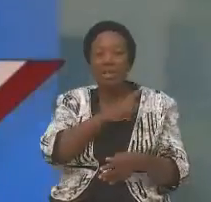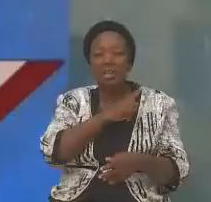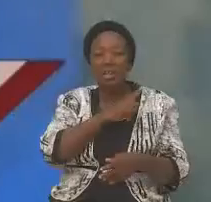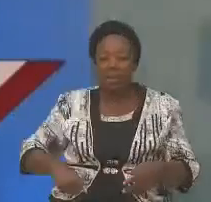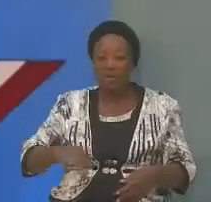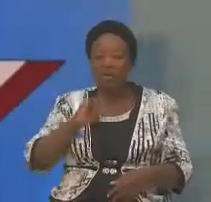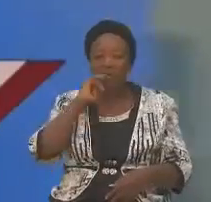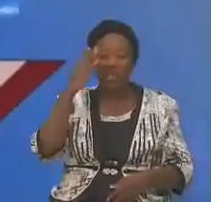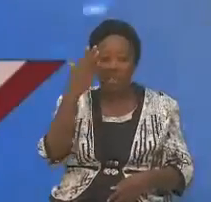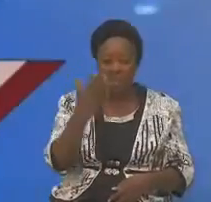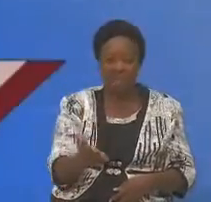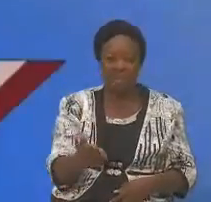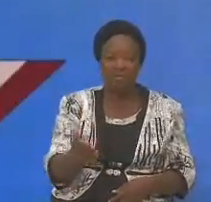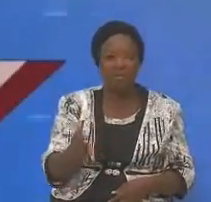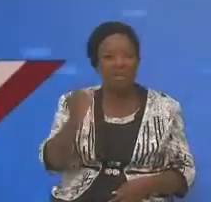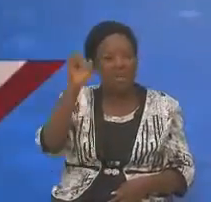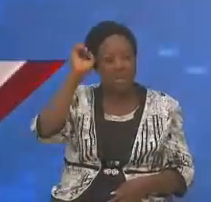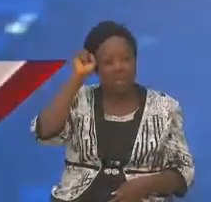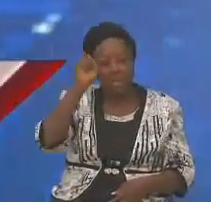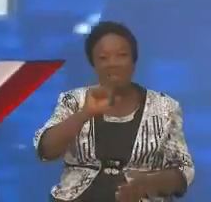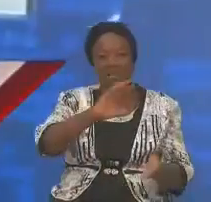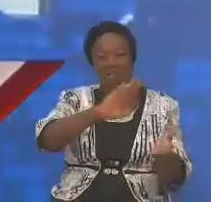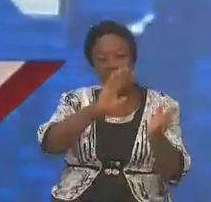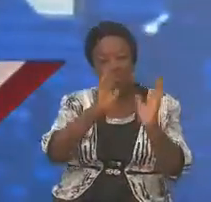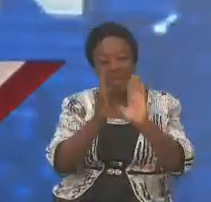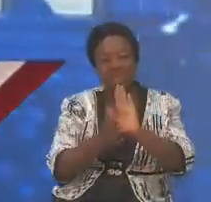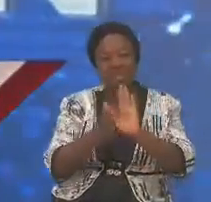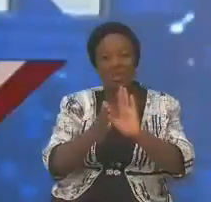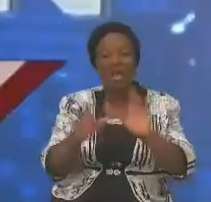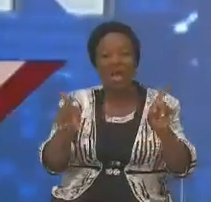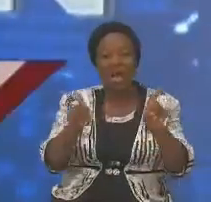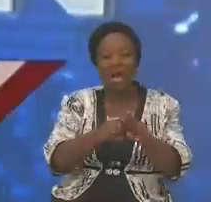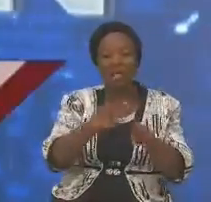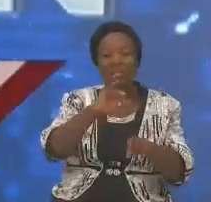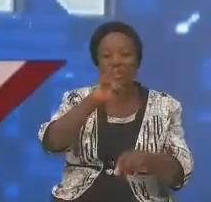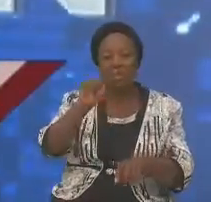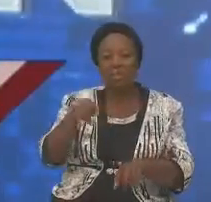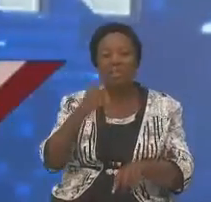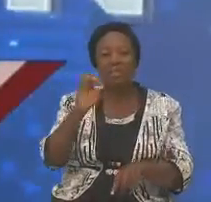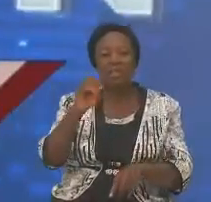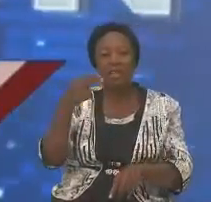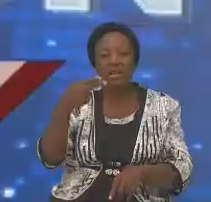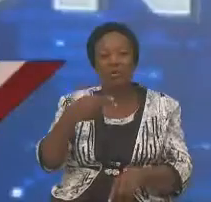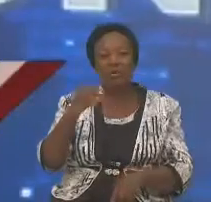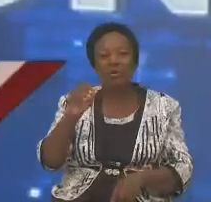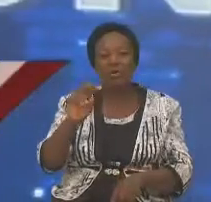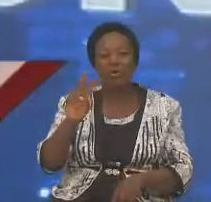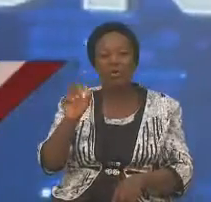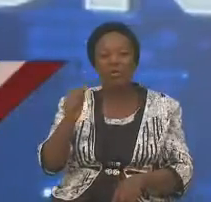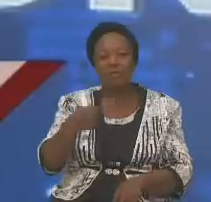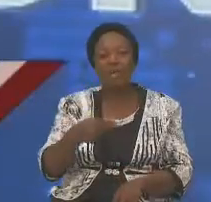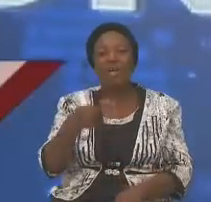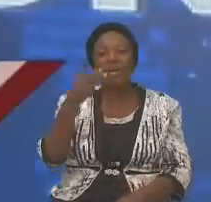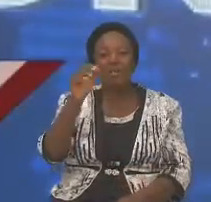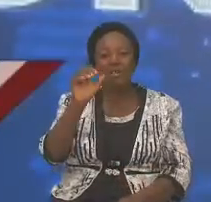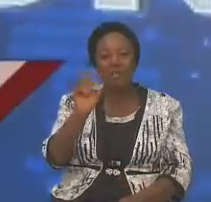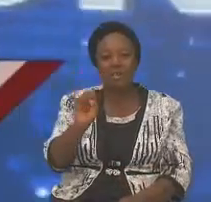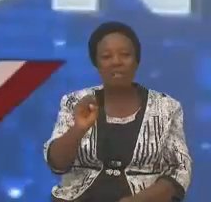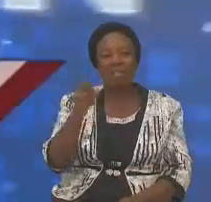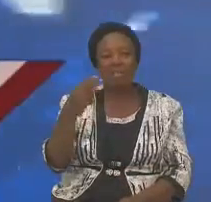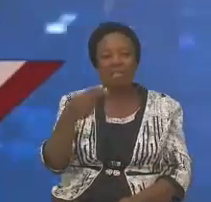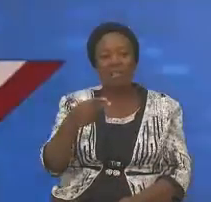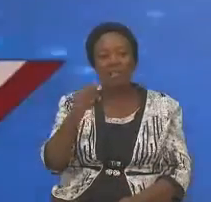Lord is there. The presence is presence as Jehovah Shammah.